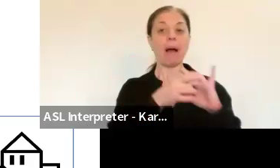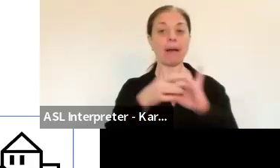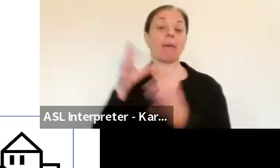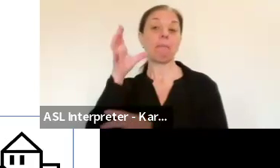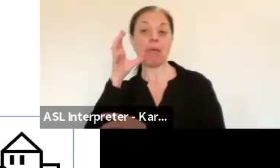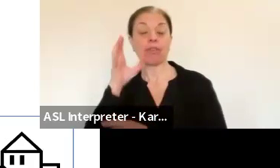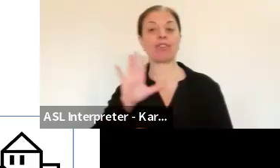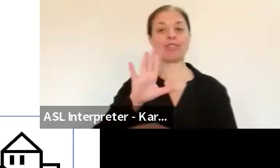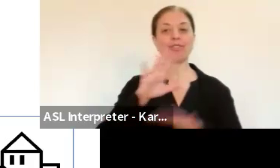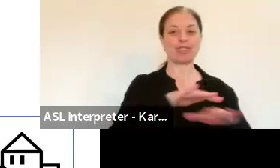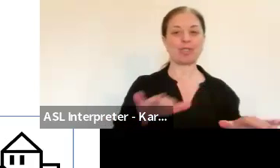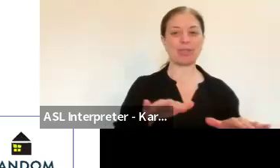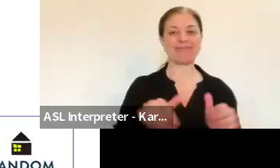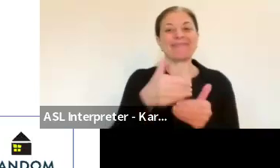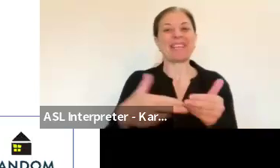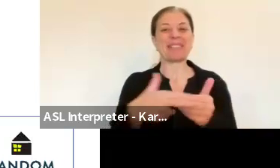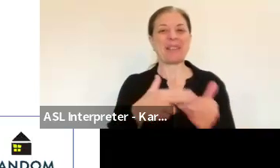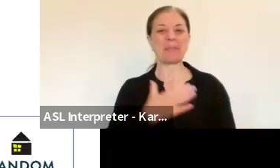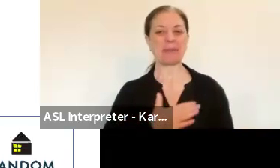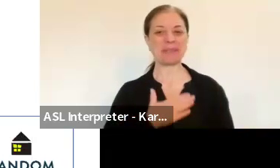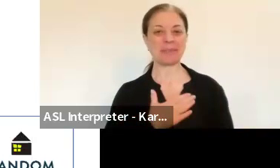her children. Next slide, please.